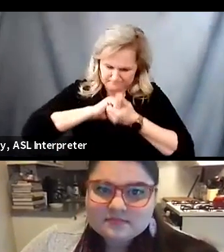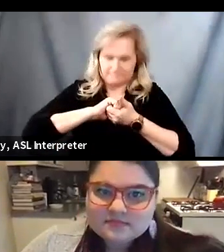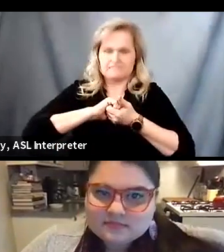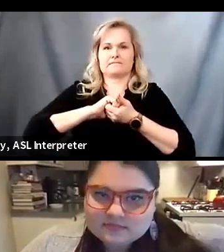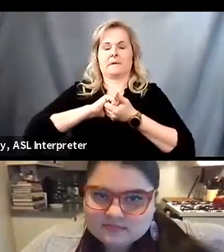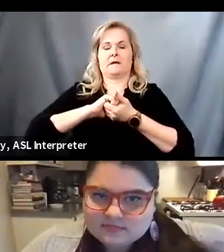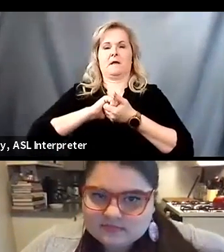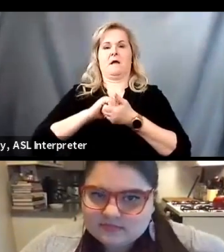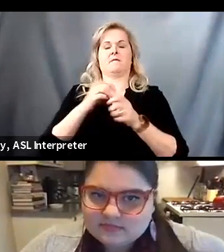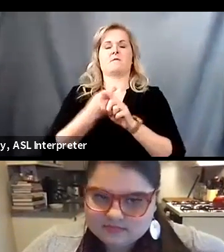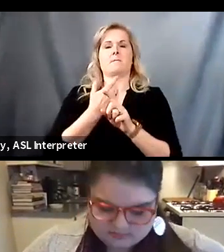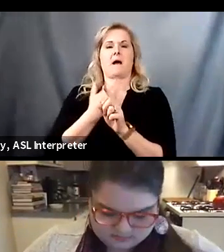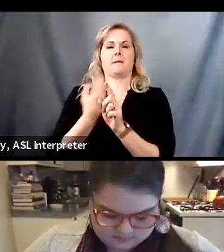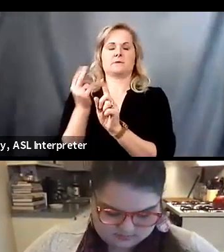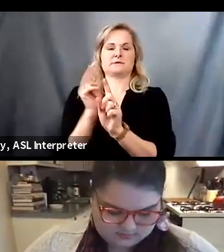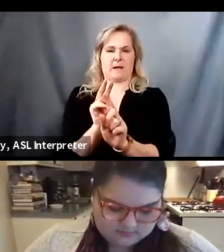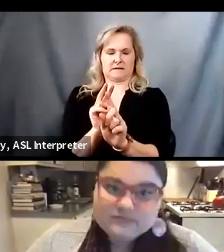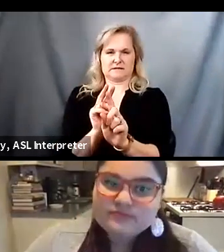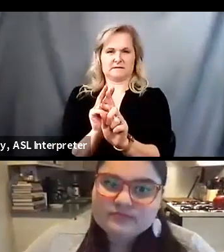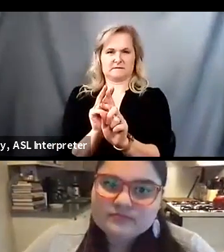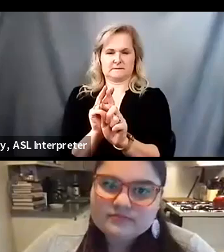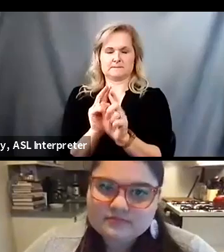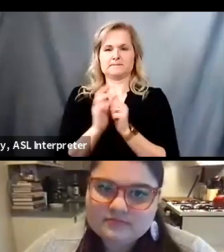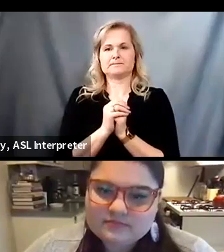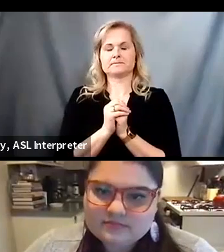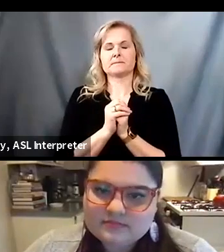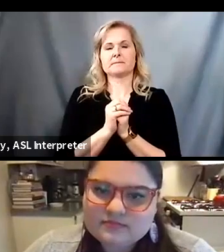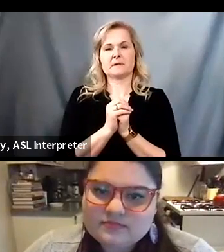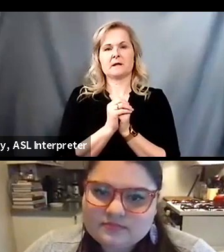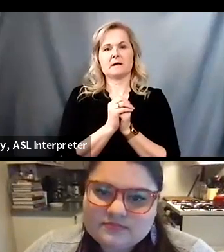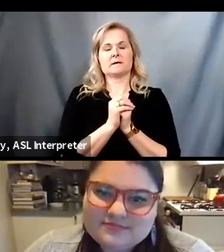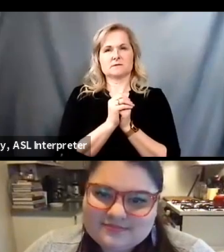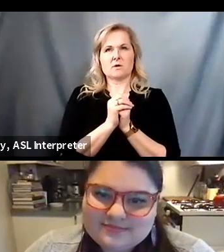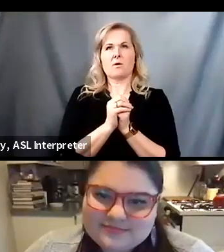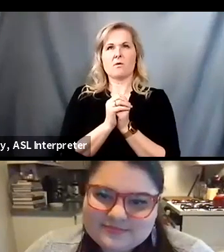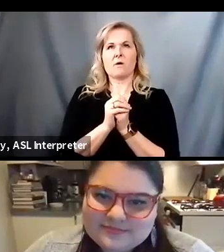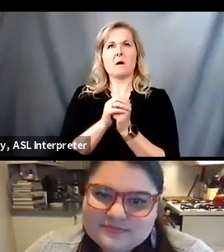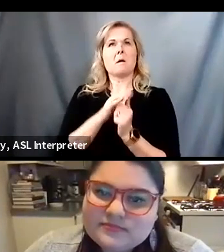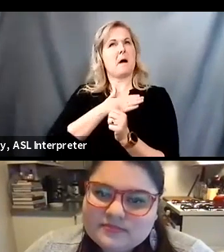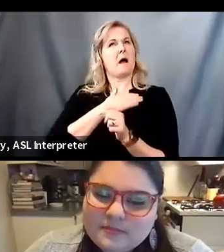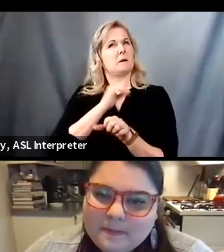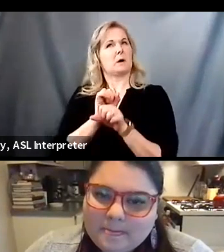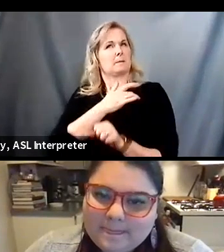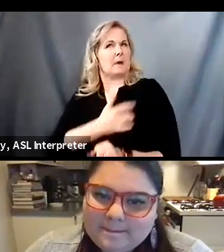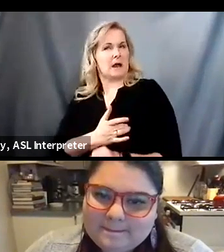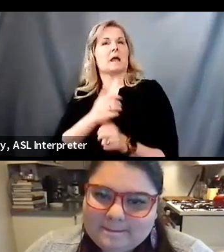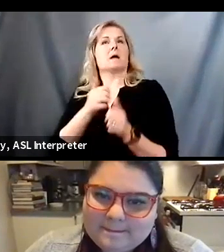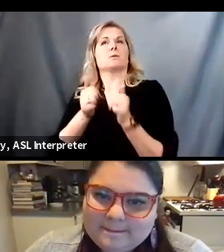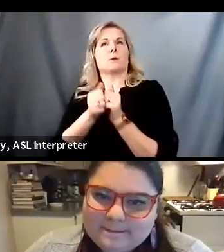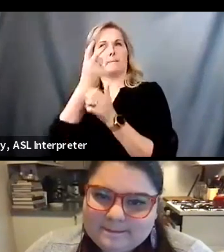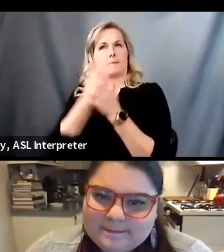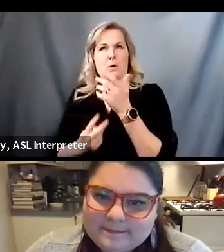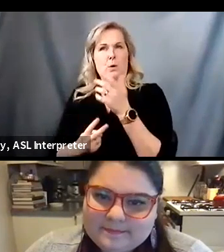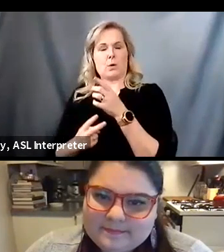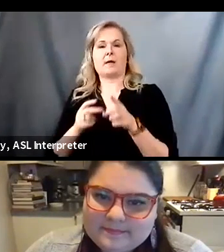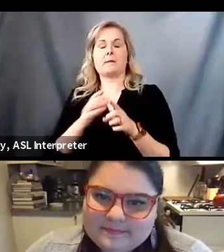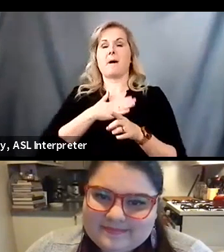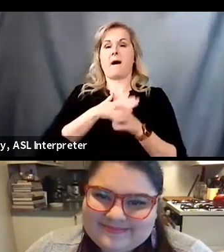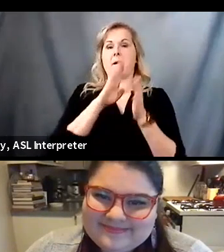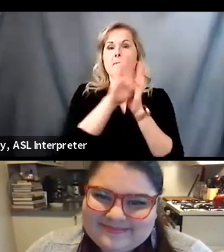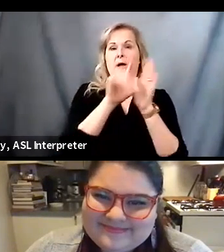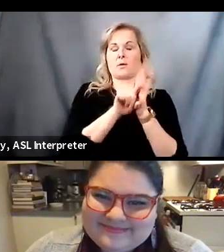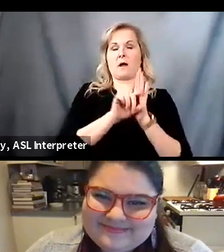in the way that I see our language and that word from our language. So that's how I think about my practice. My background is in operatic